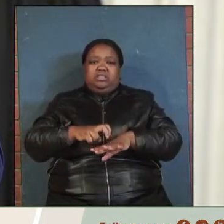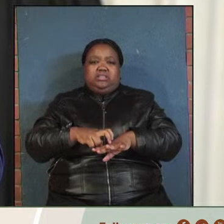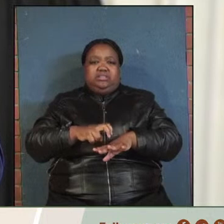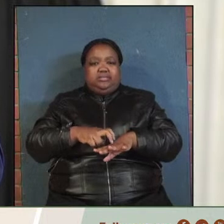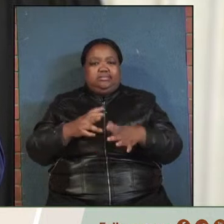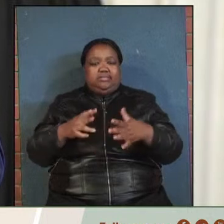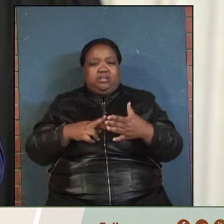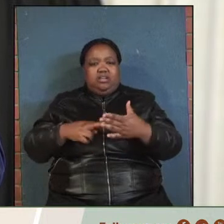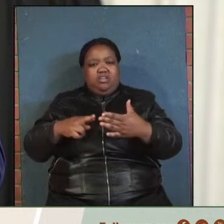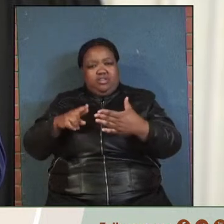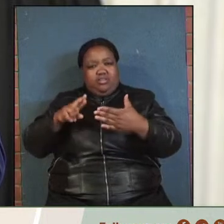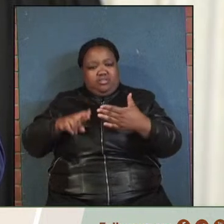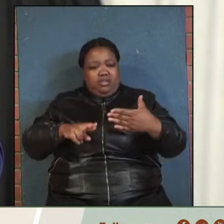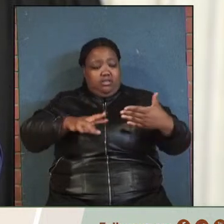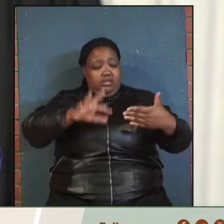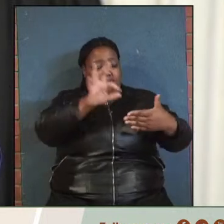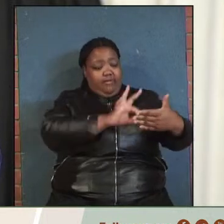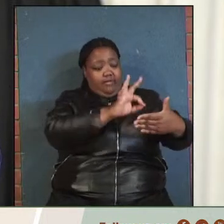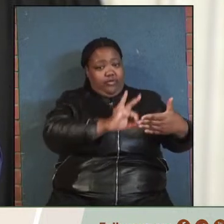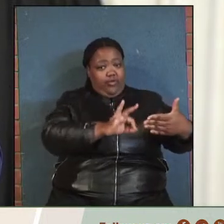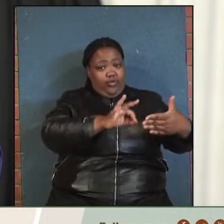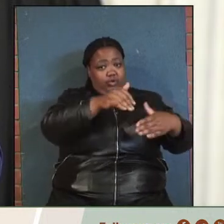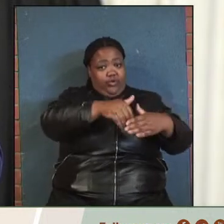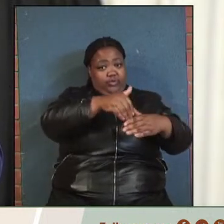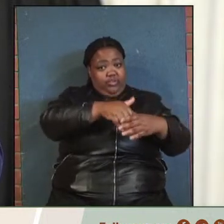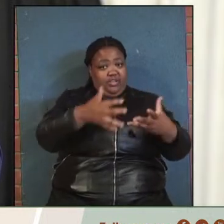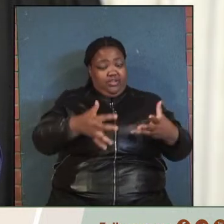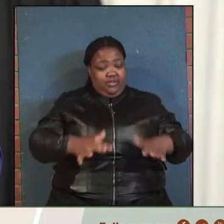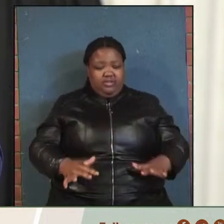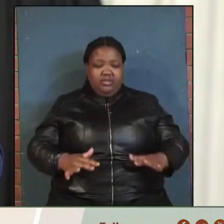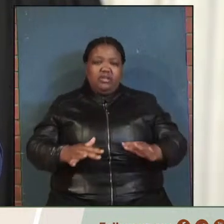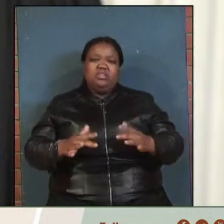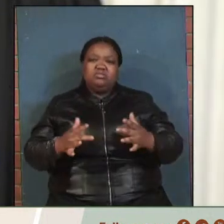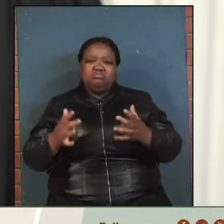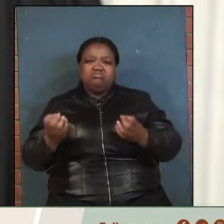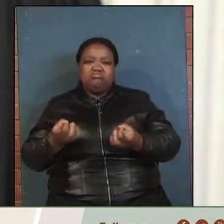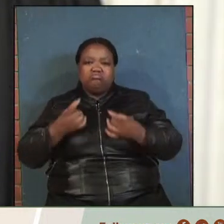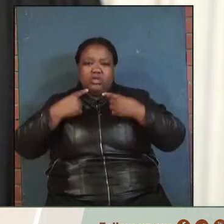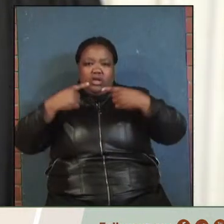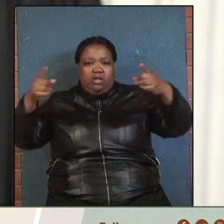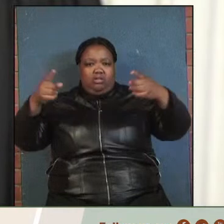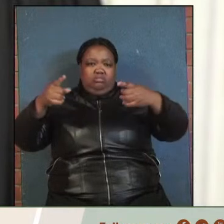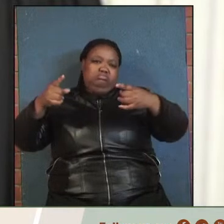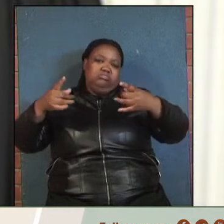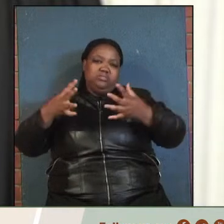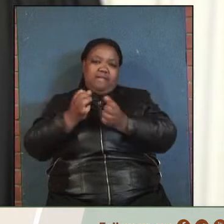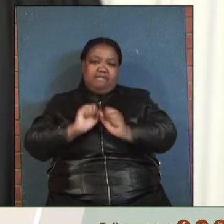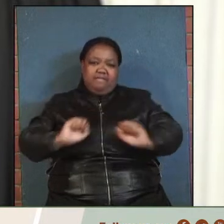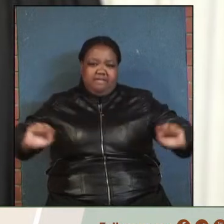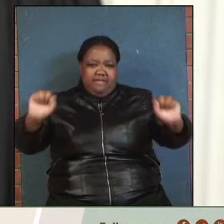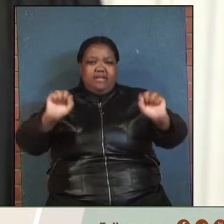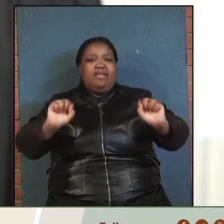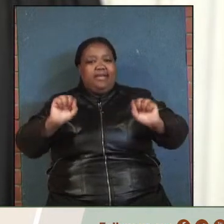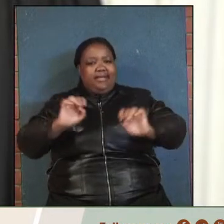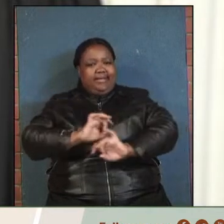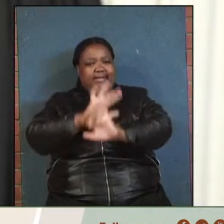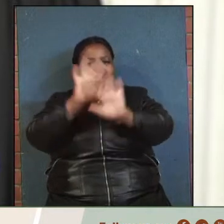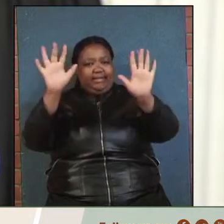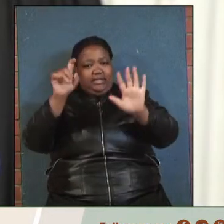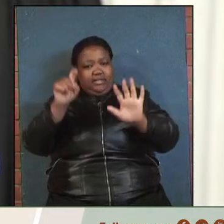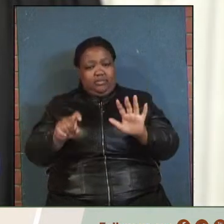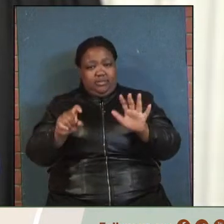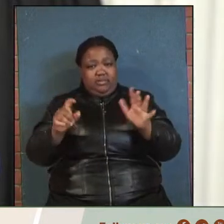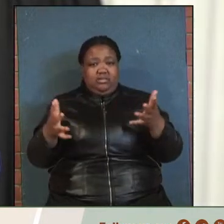result of those elections to be free and fair. And those results must be declared within a period